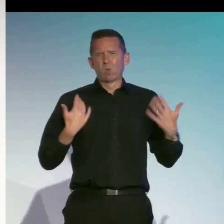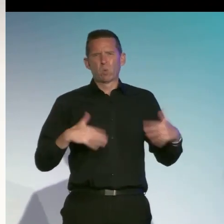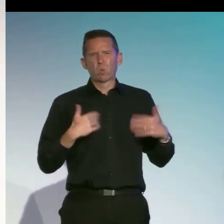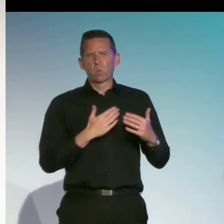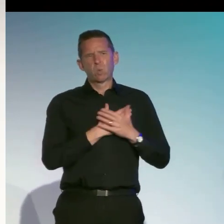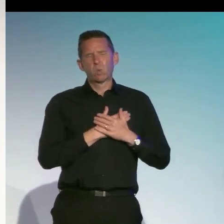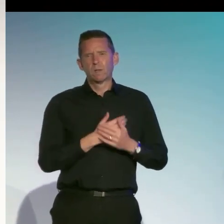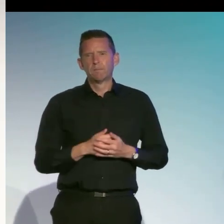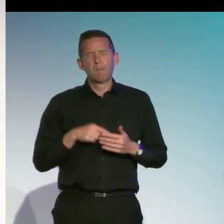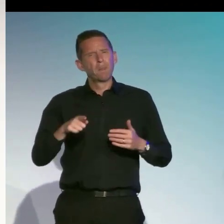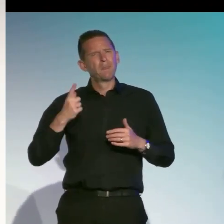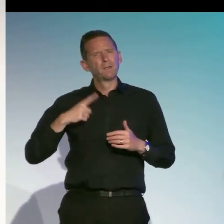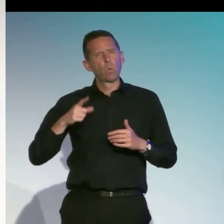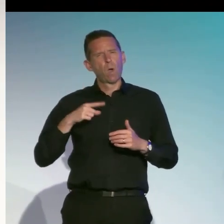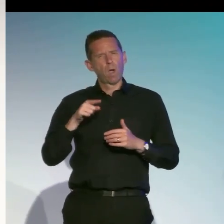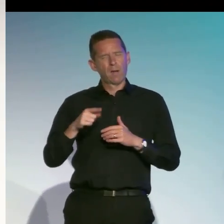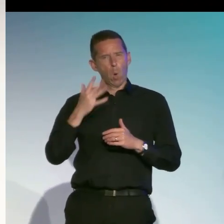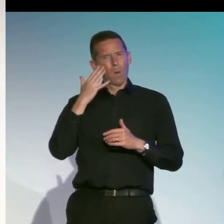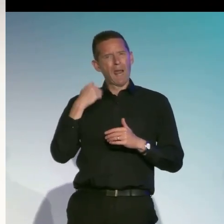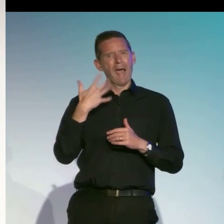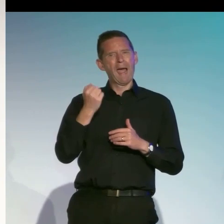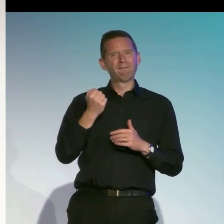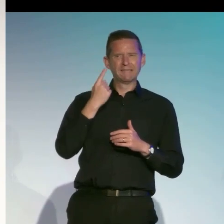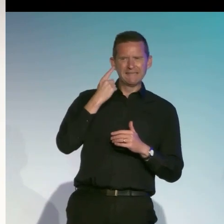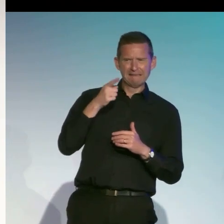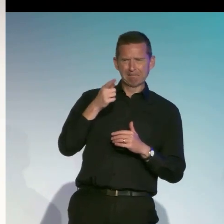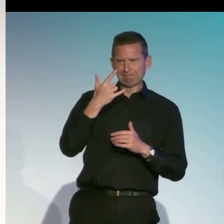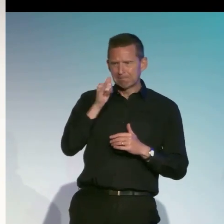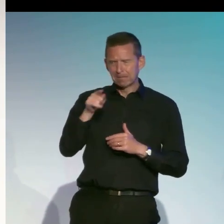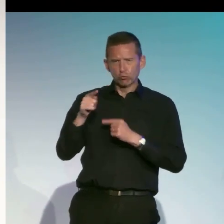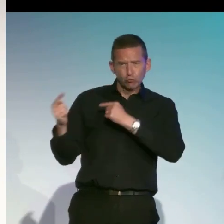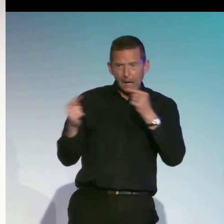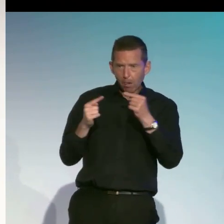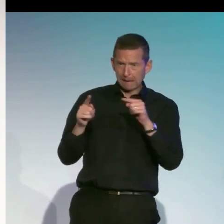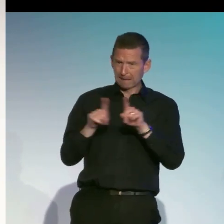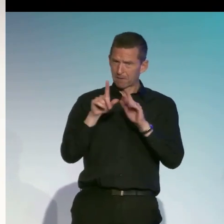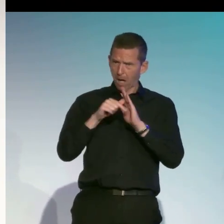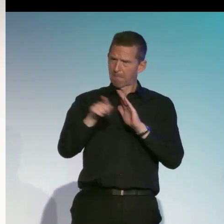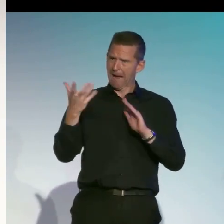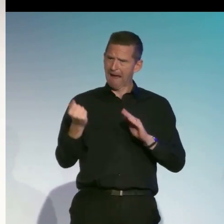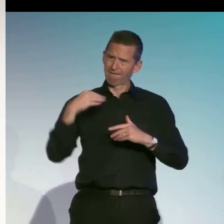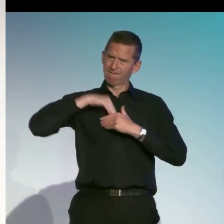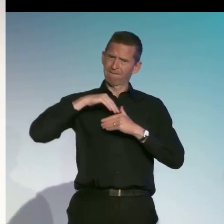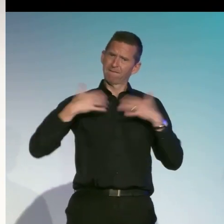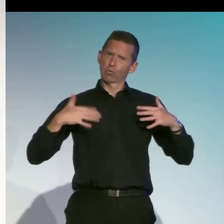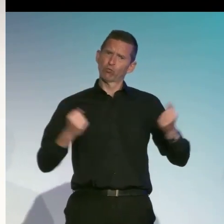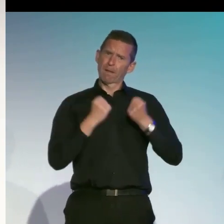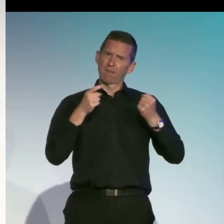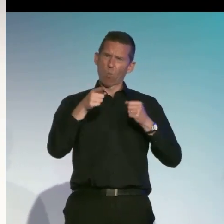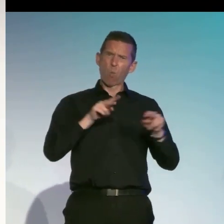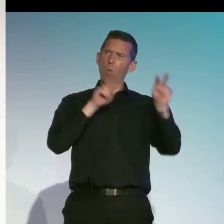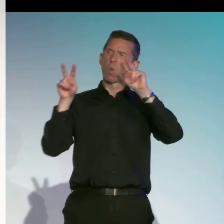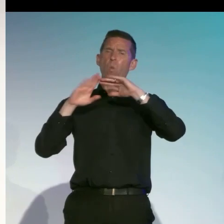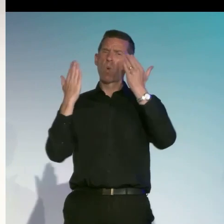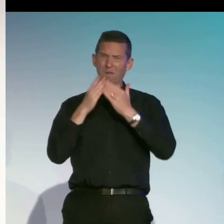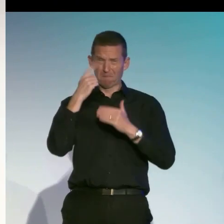that actually is why in those moments where I see great struggle, I also see great strength. When we look around the world and people